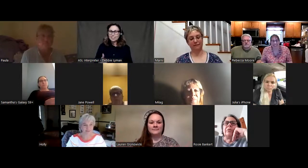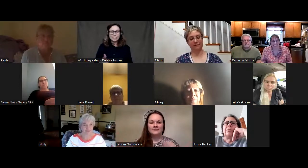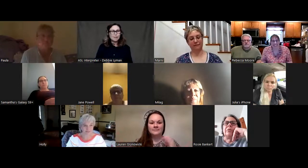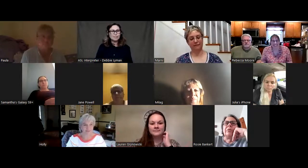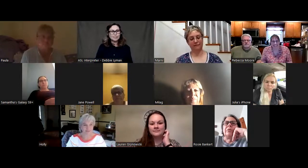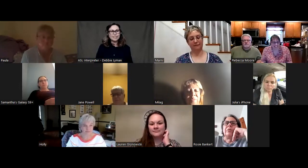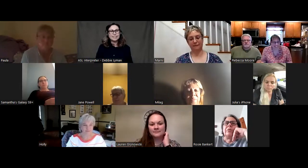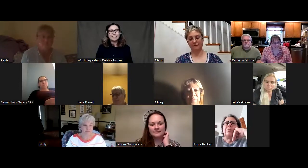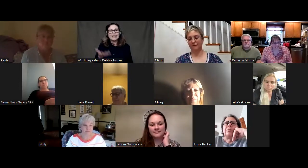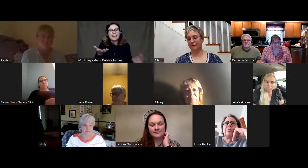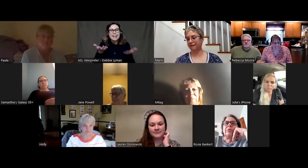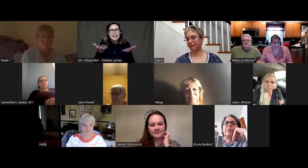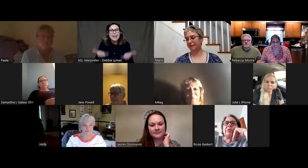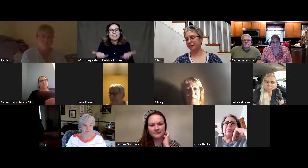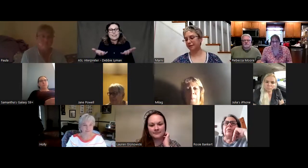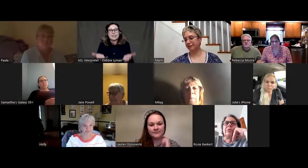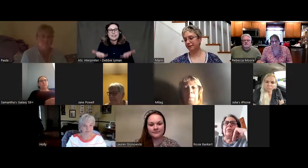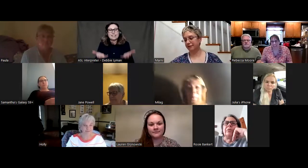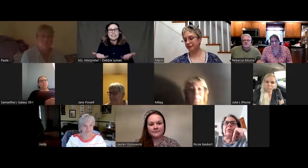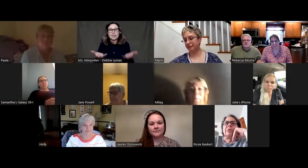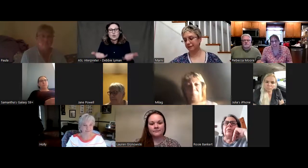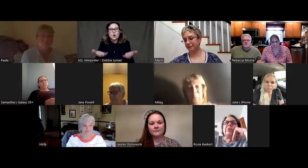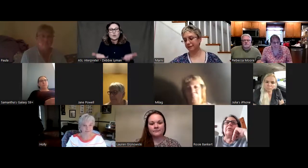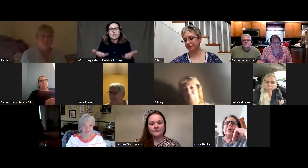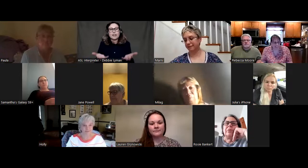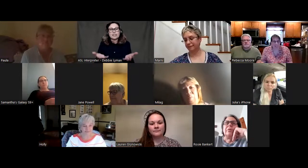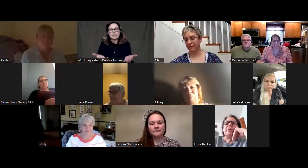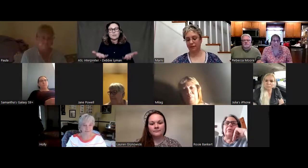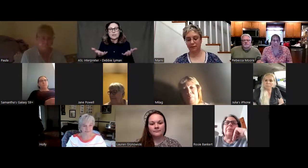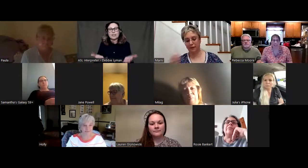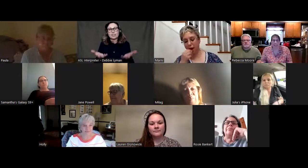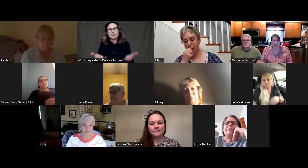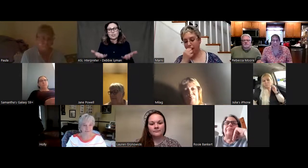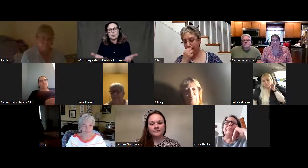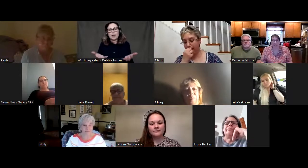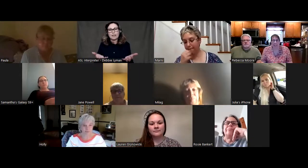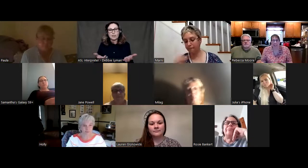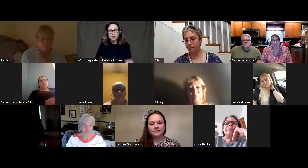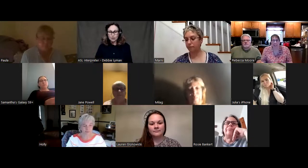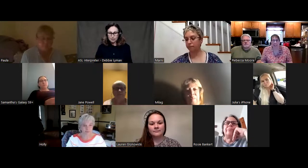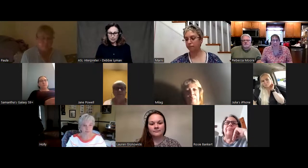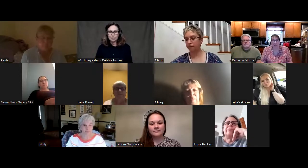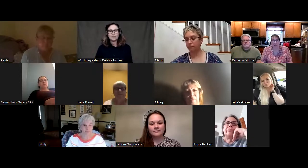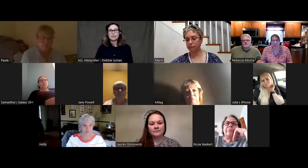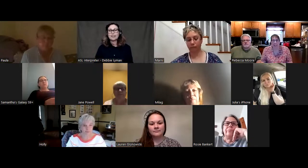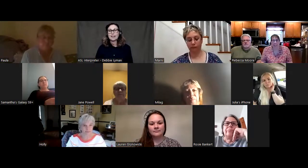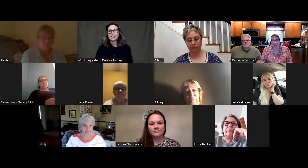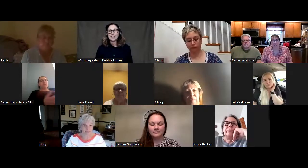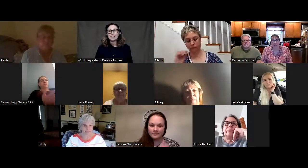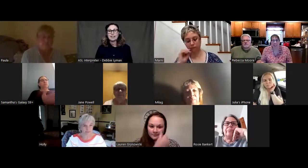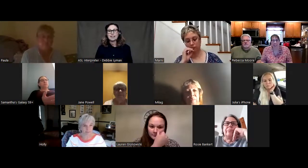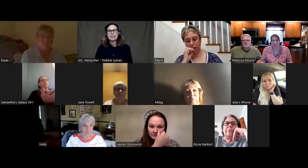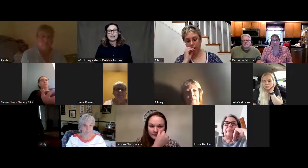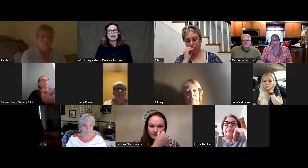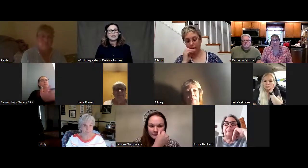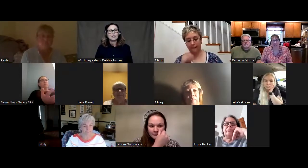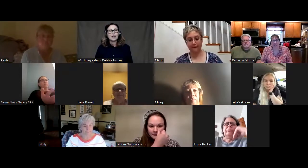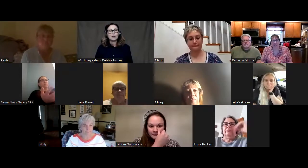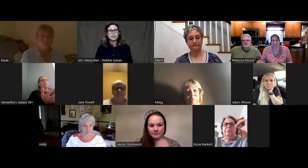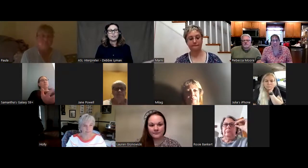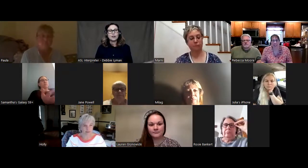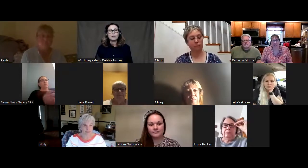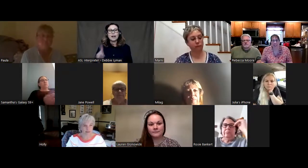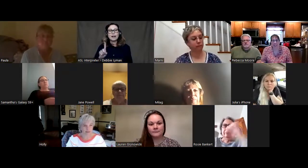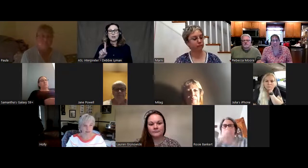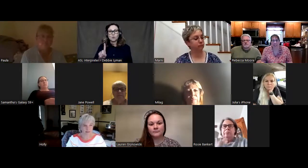Heavy. Good job, Lauren. Heavy. It's like you're holding on to something and it's just too heavy to hold on to. Okay. So